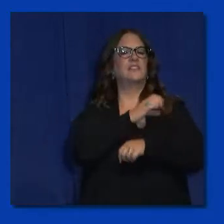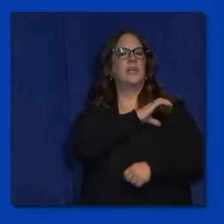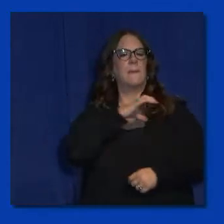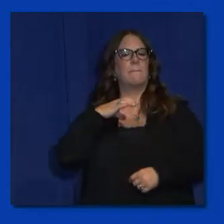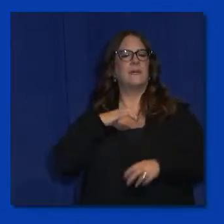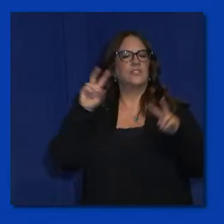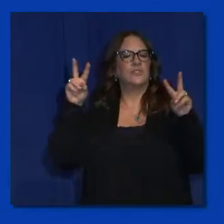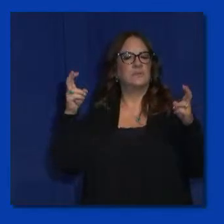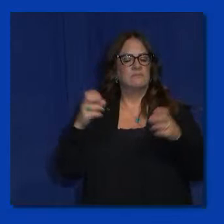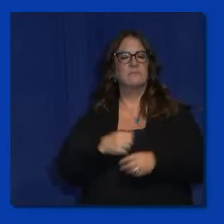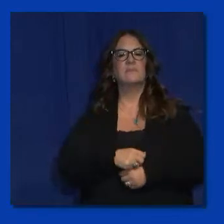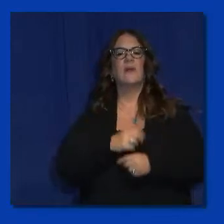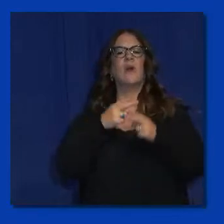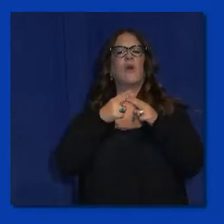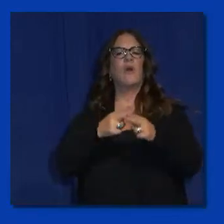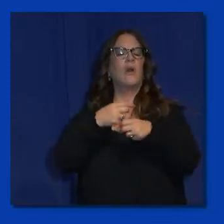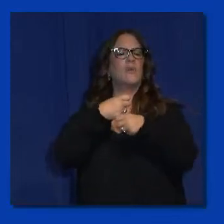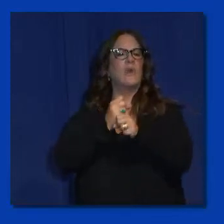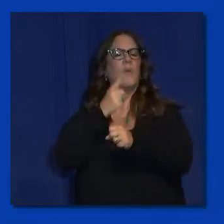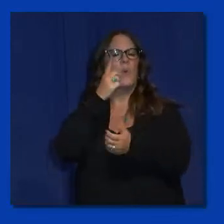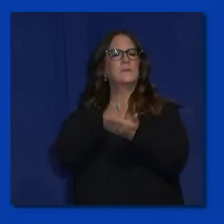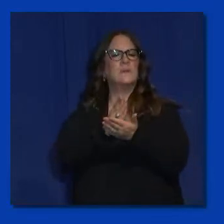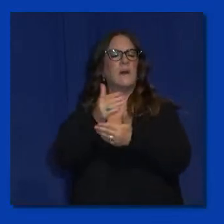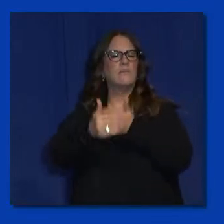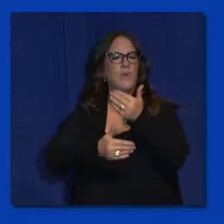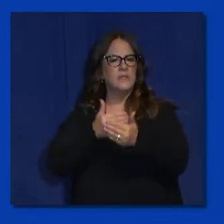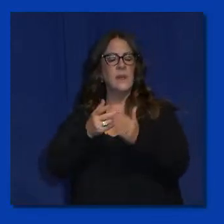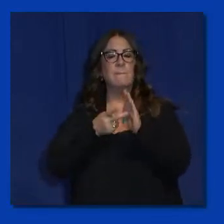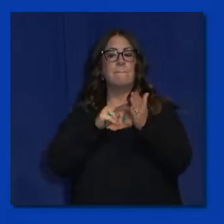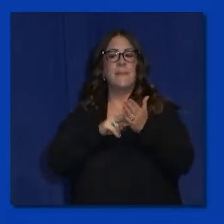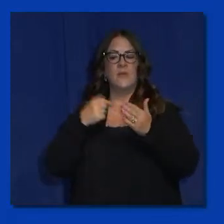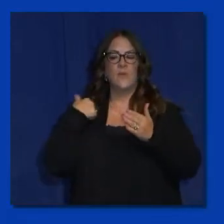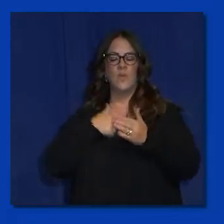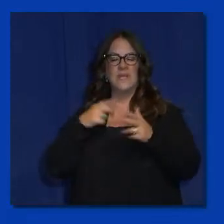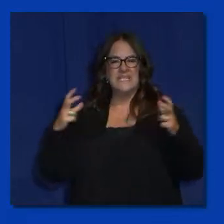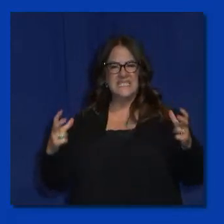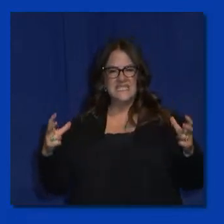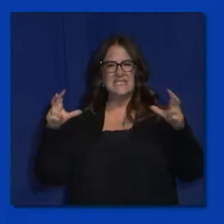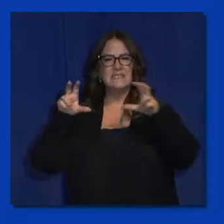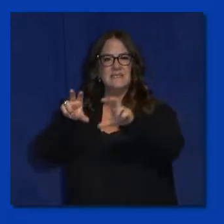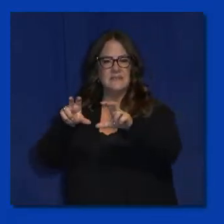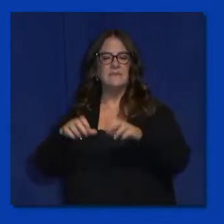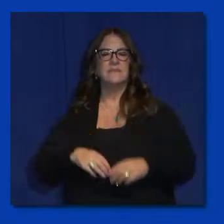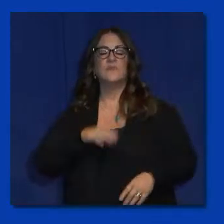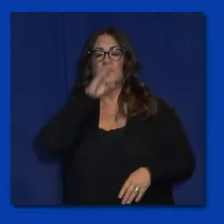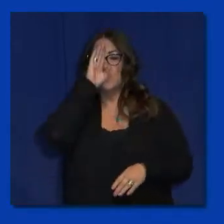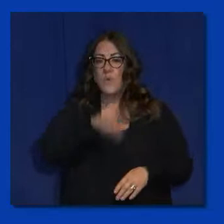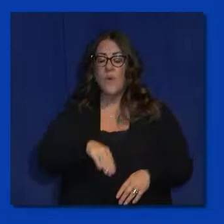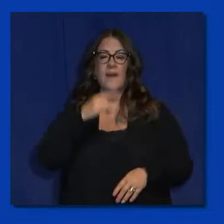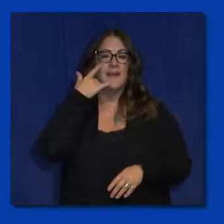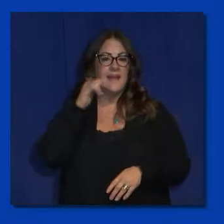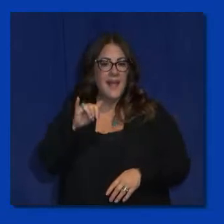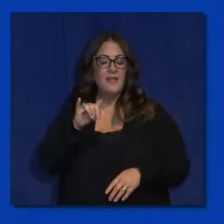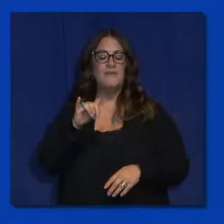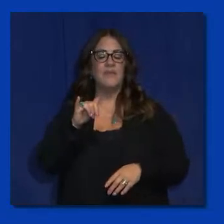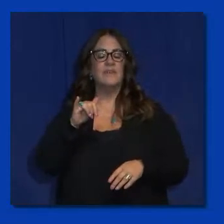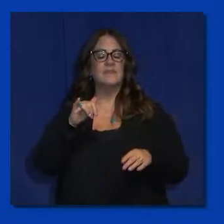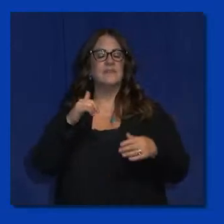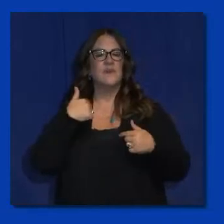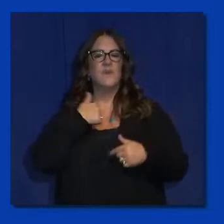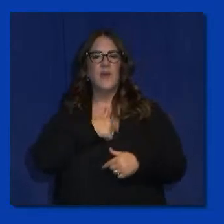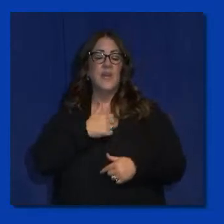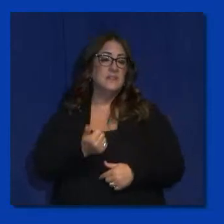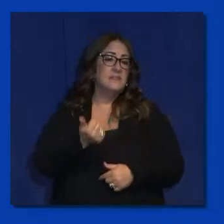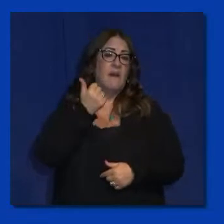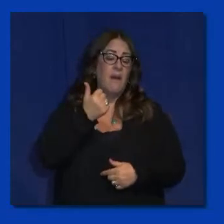create a one-stop process. And we want to drive these investments. California is as dumb, again, I used this phrase before, I'll use it again, we're dumb as we